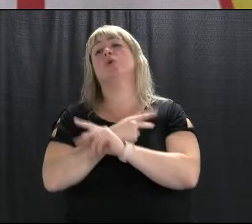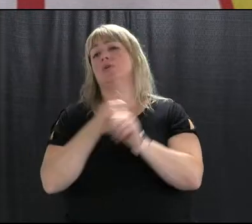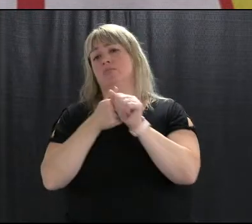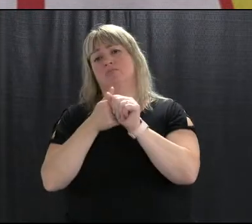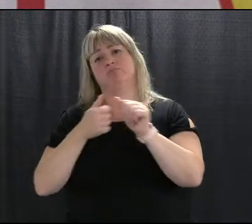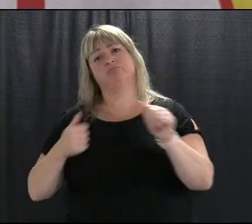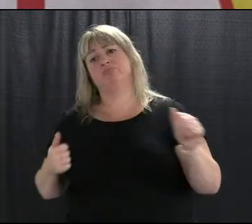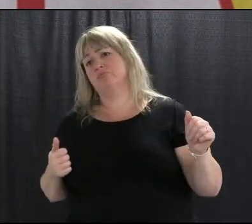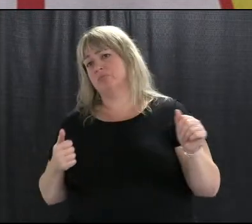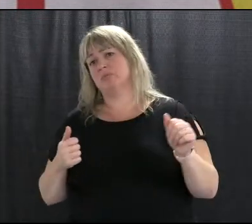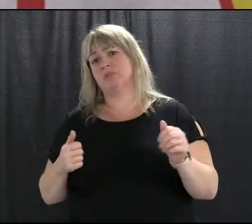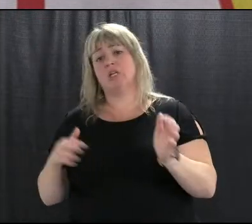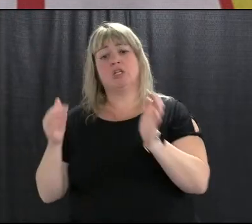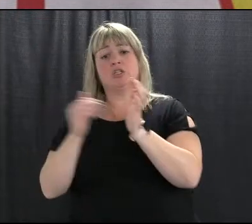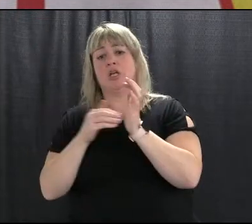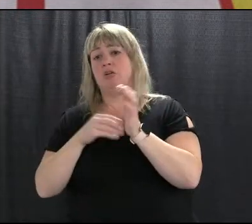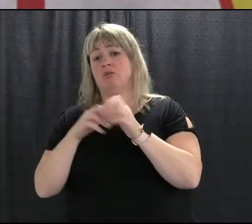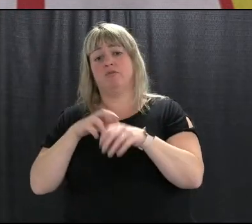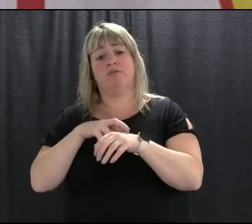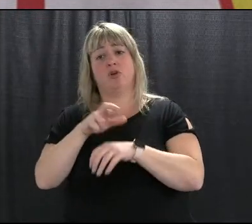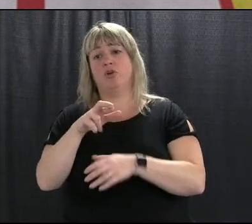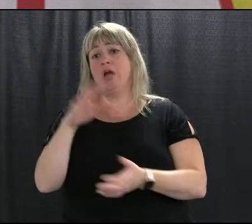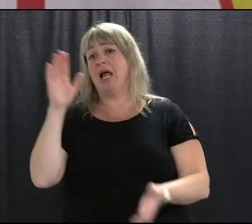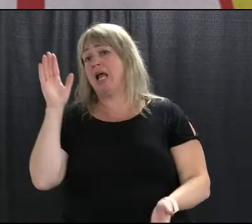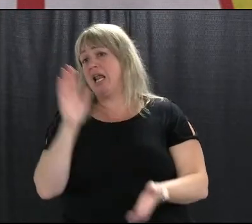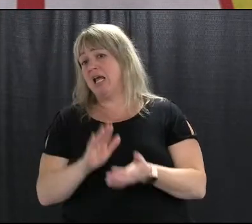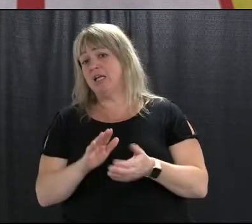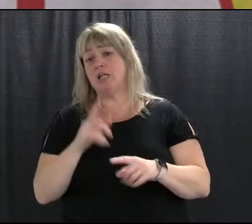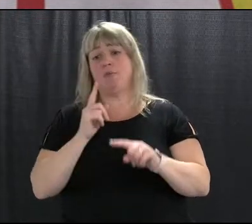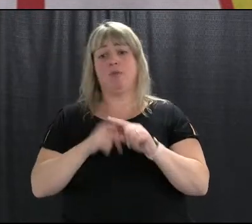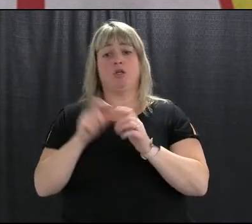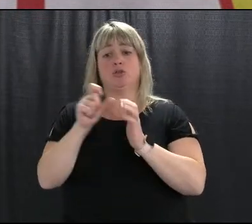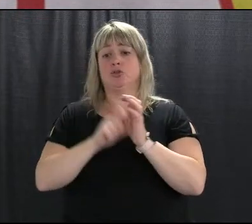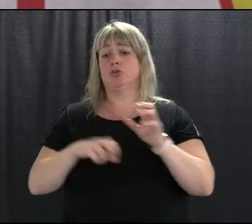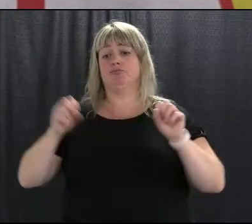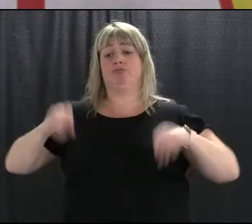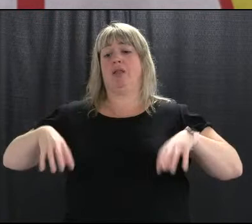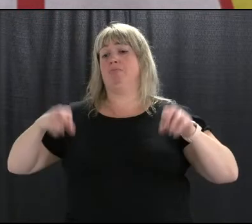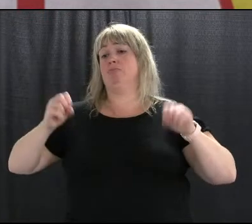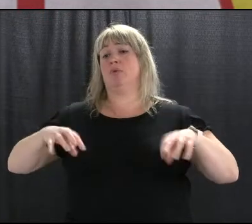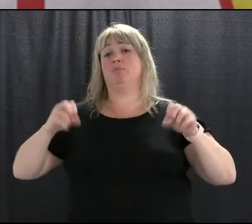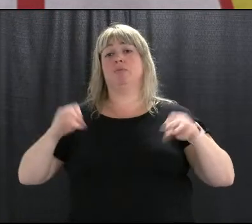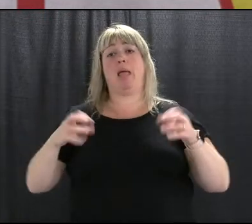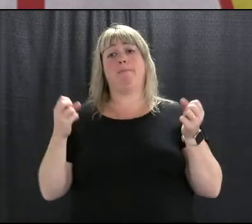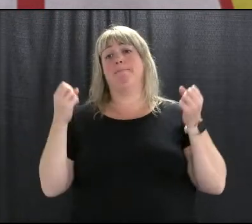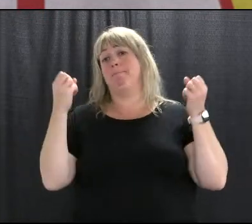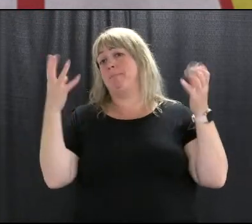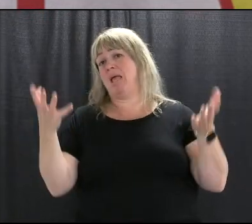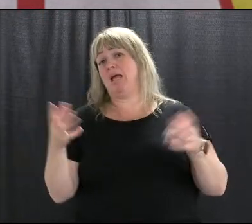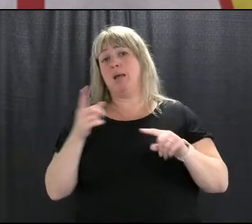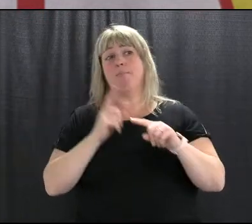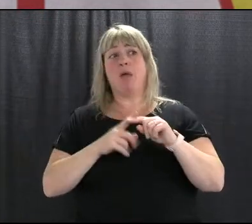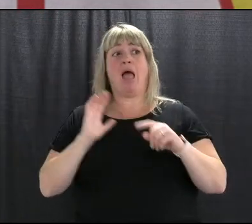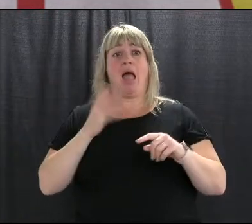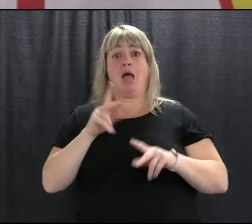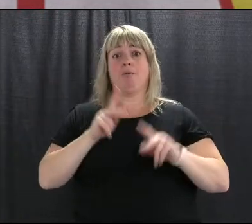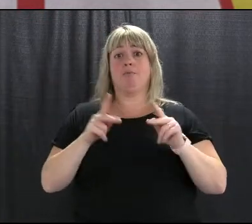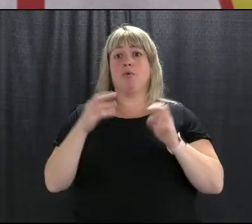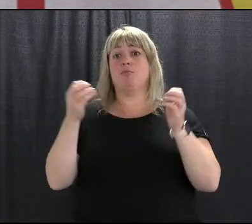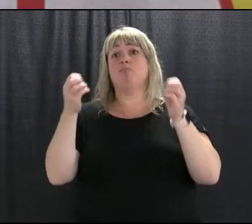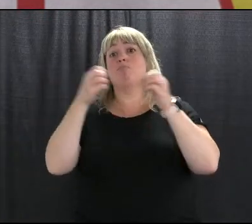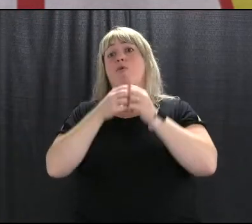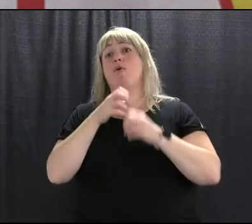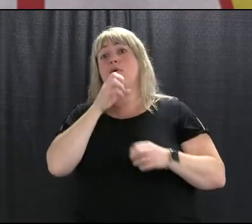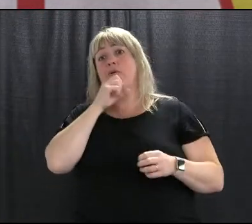less referrals for surgery during the pandemic, less surgeries happening. We've got an aging population. We